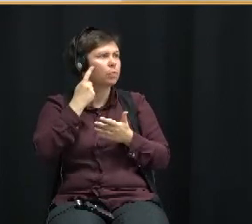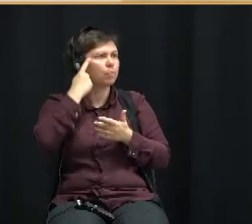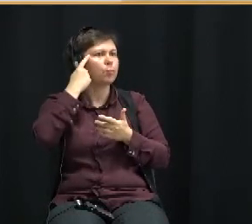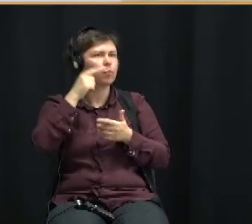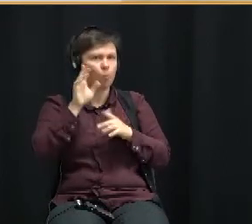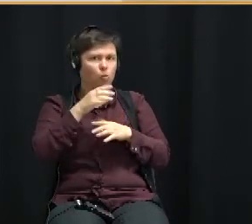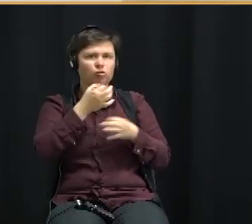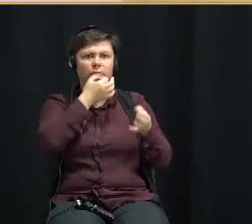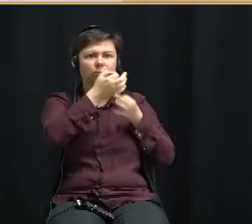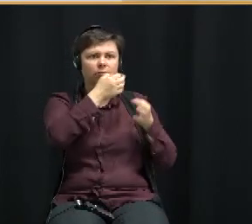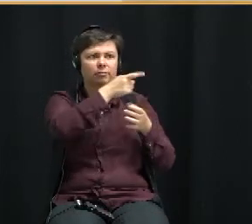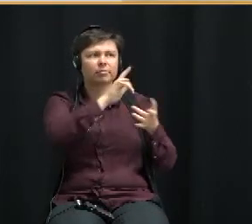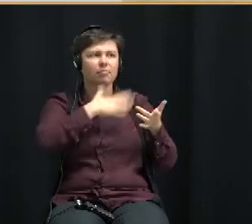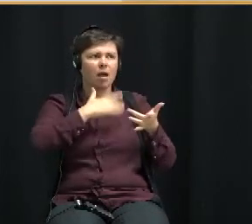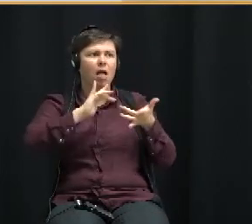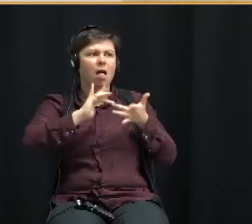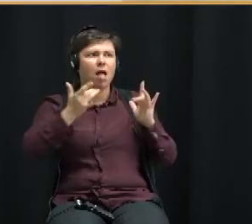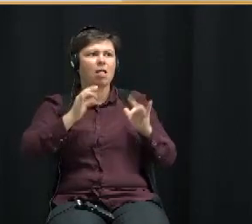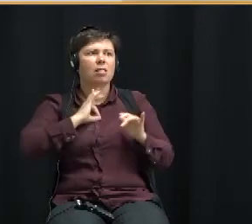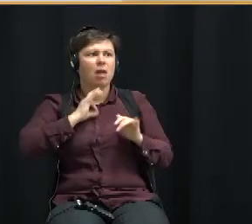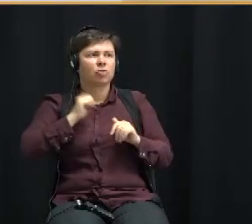Questions online also.